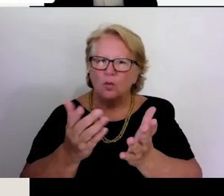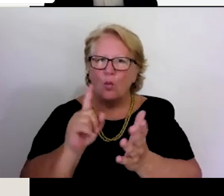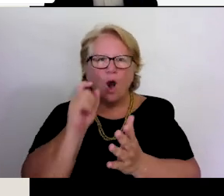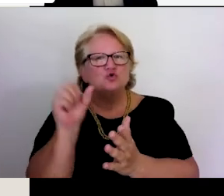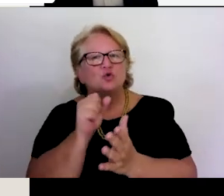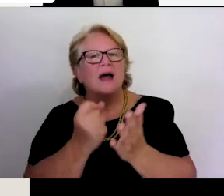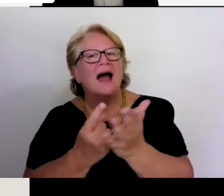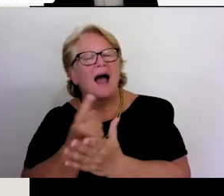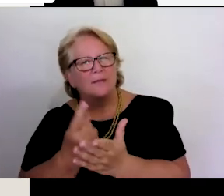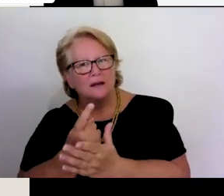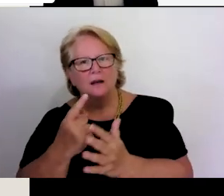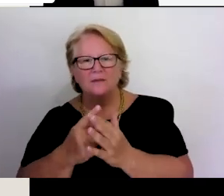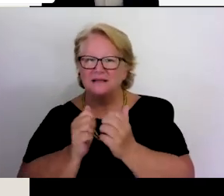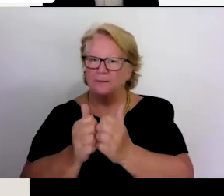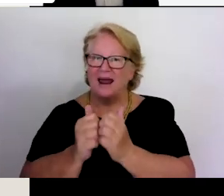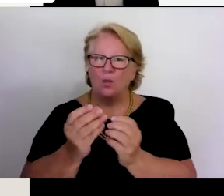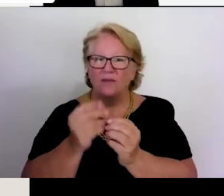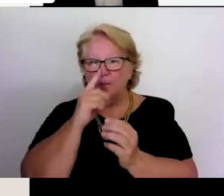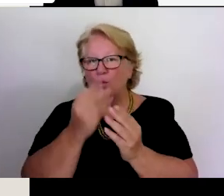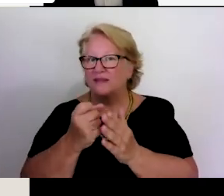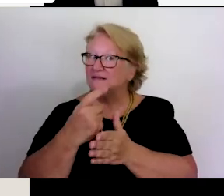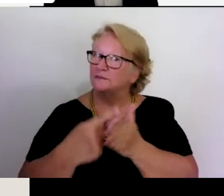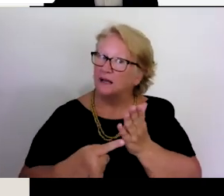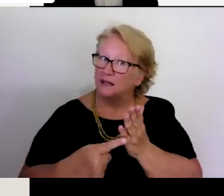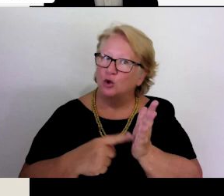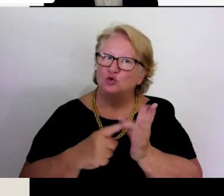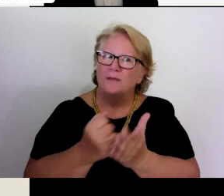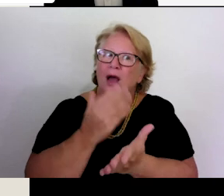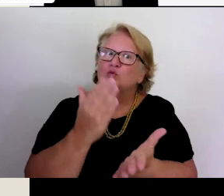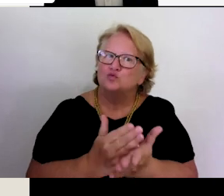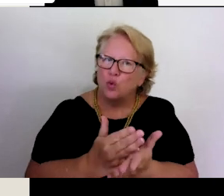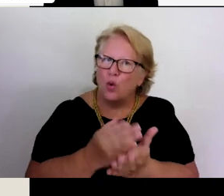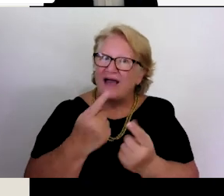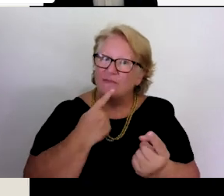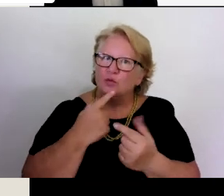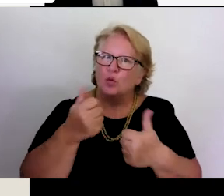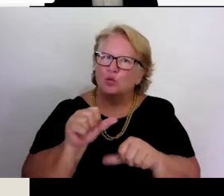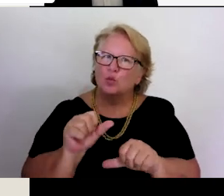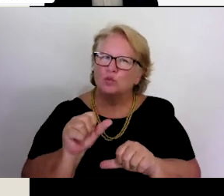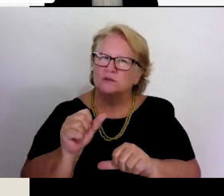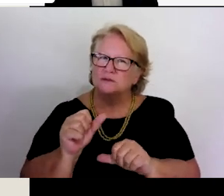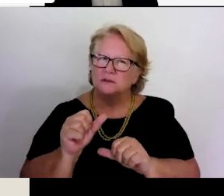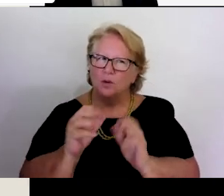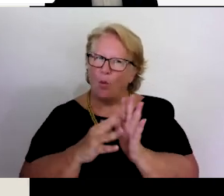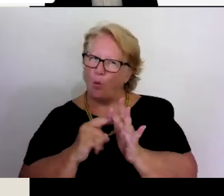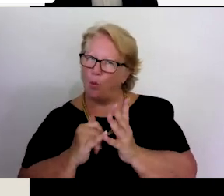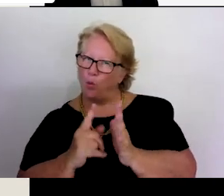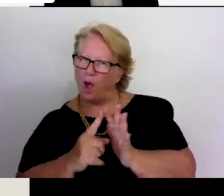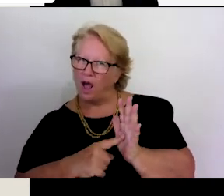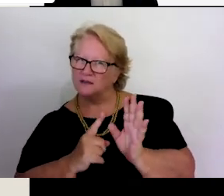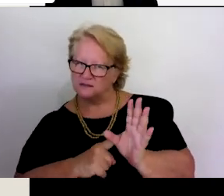with disability to make sure that the data is used wisely and for the benefit of people with